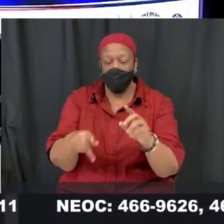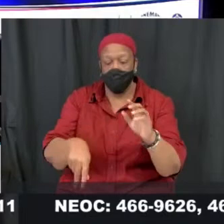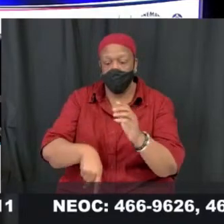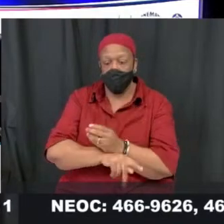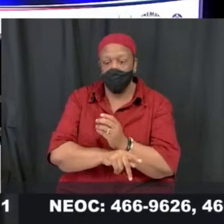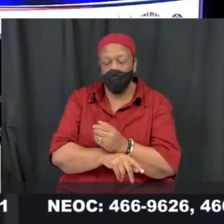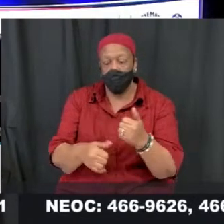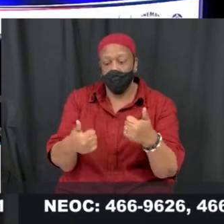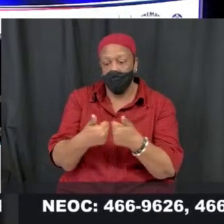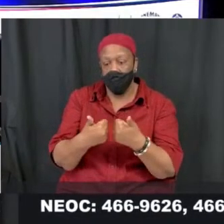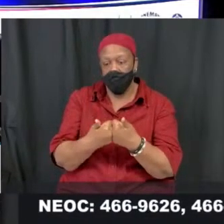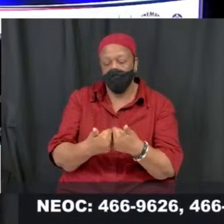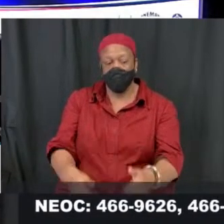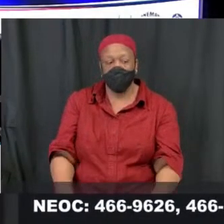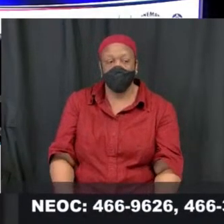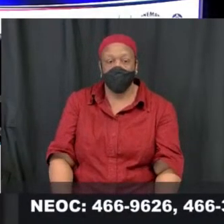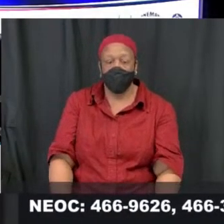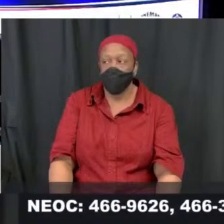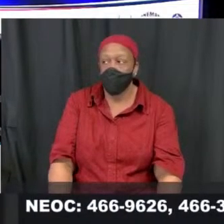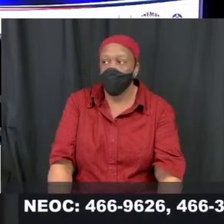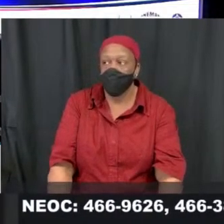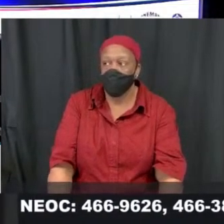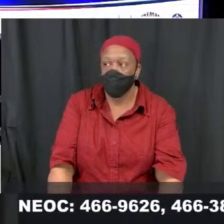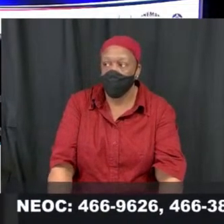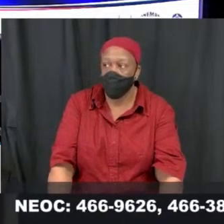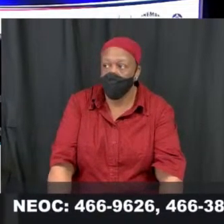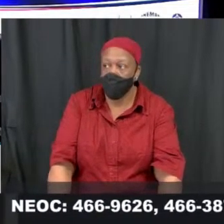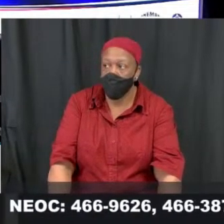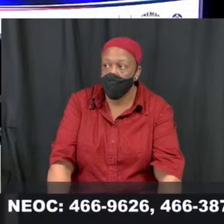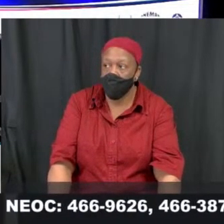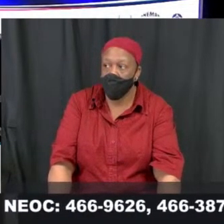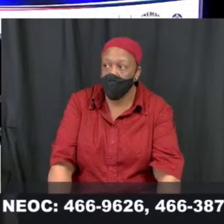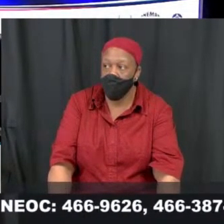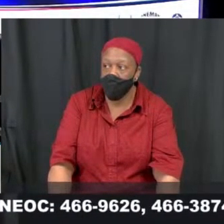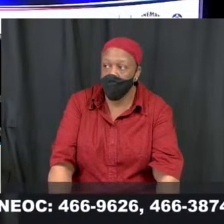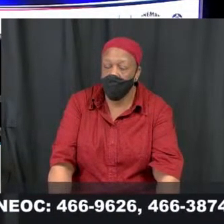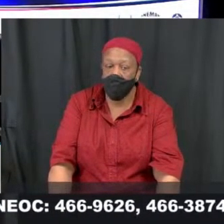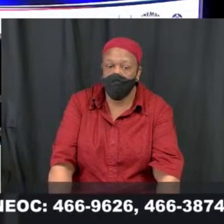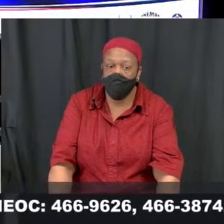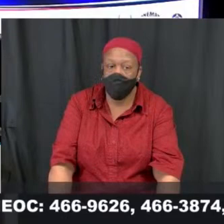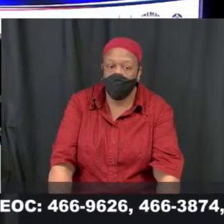COVID-19, can this help the decision to reopen schools